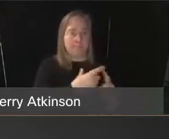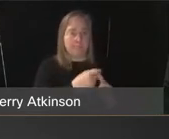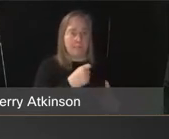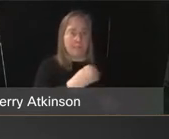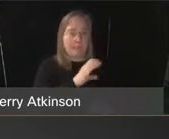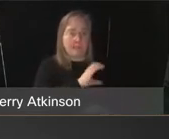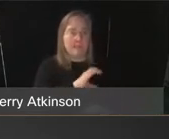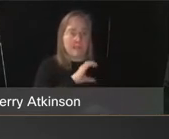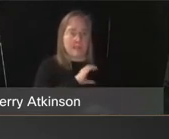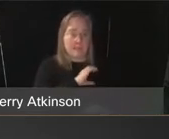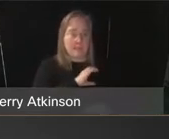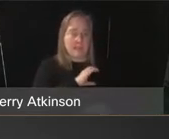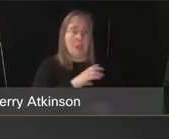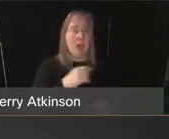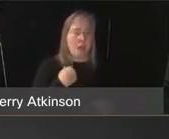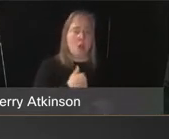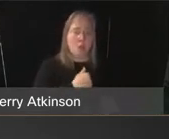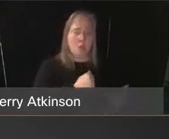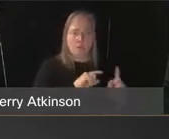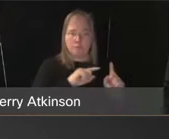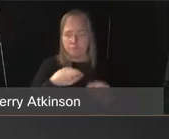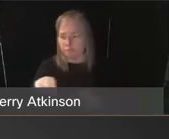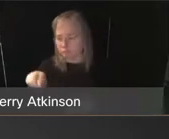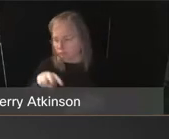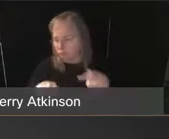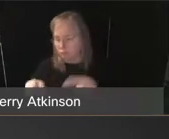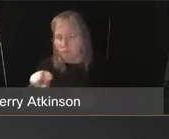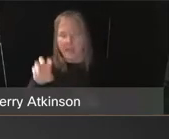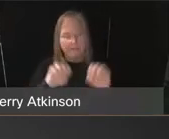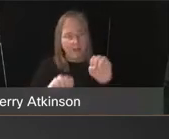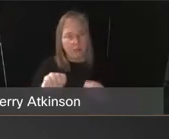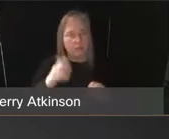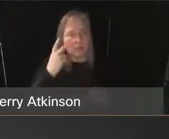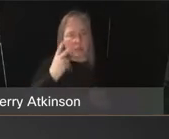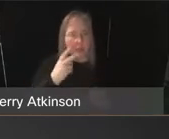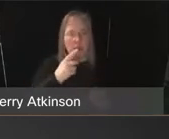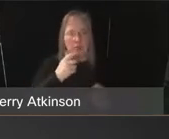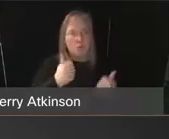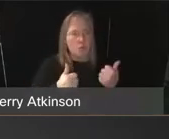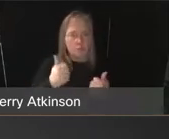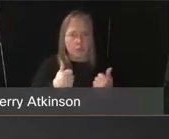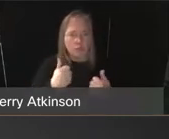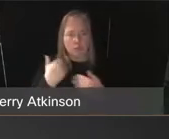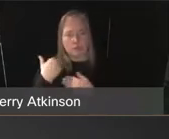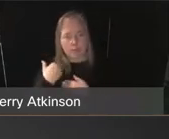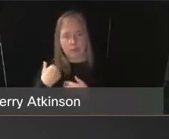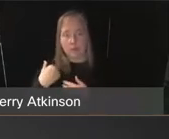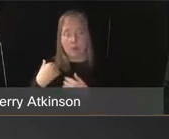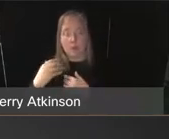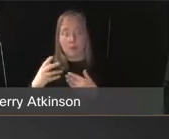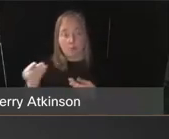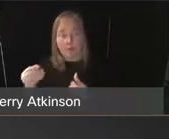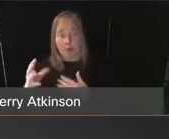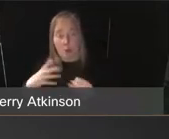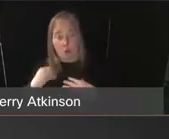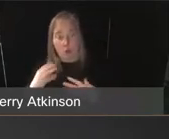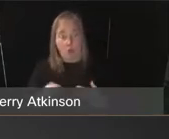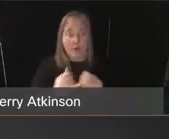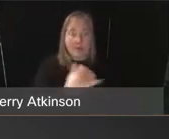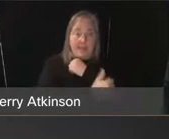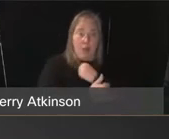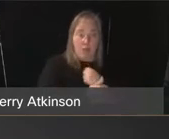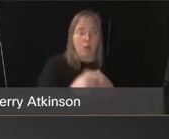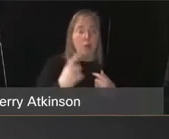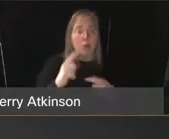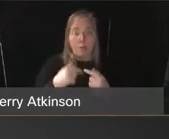locations to see if they are county's responsibility or adjacent property owner's responsibility. when we get the request, we typically add it to